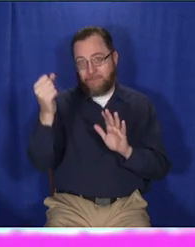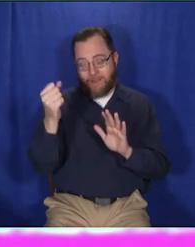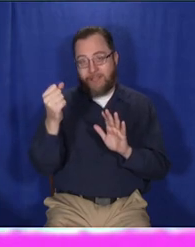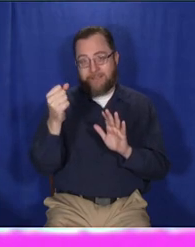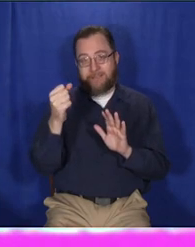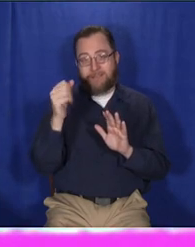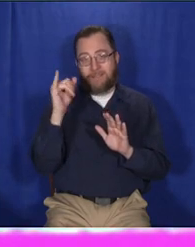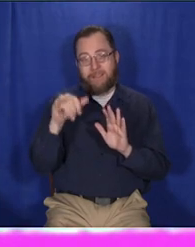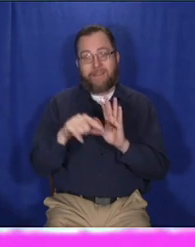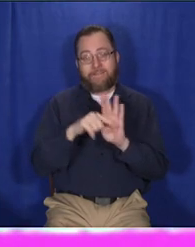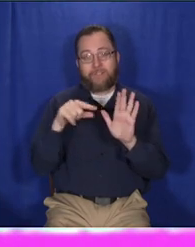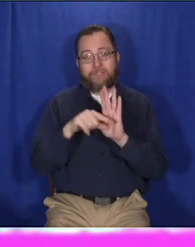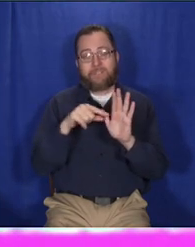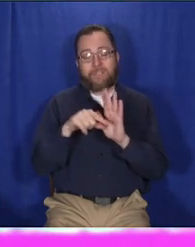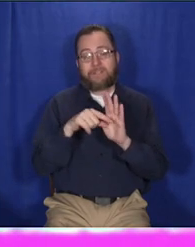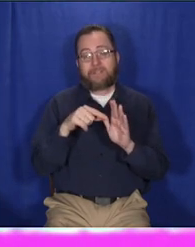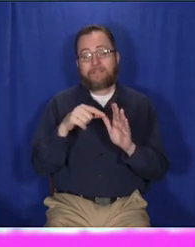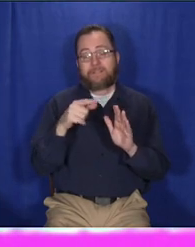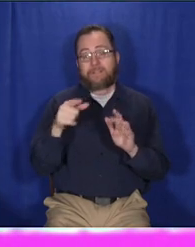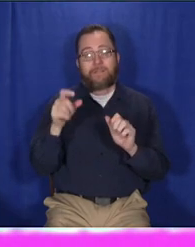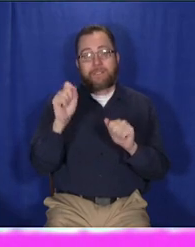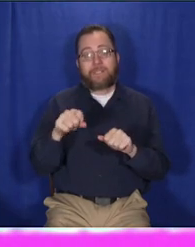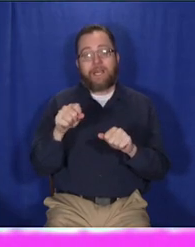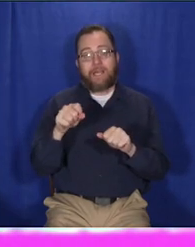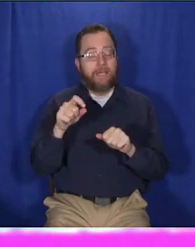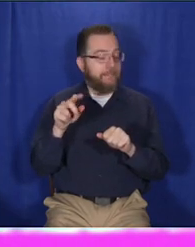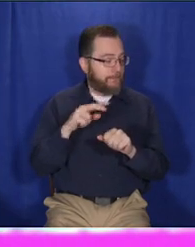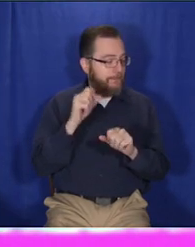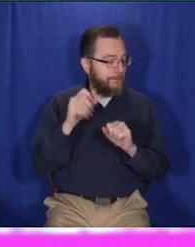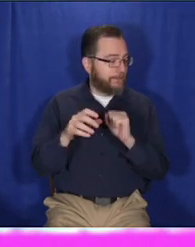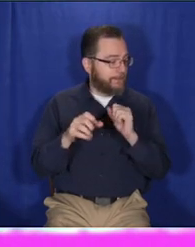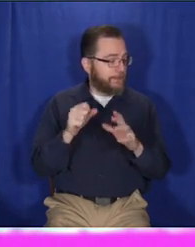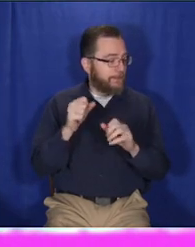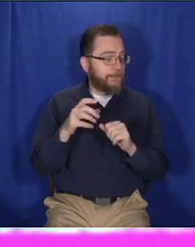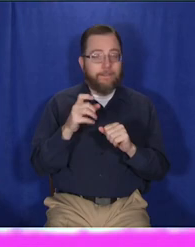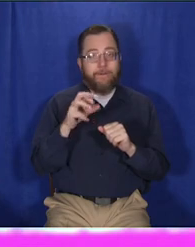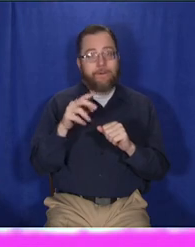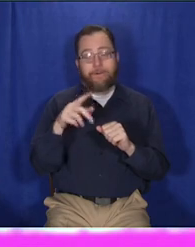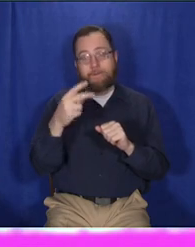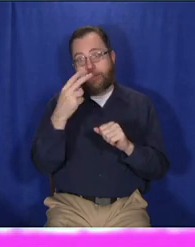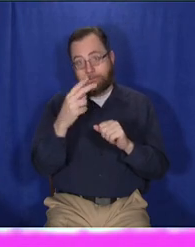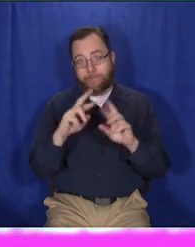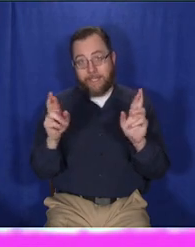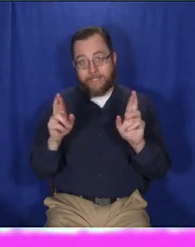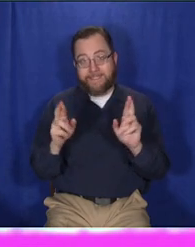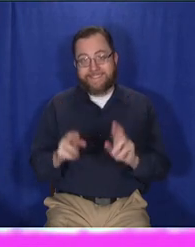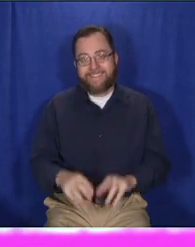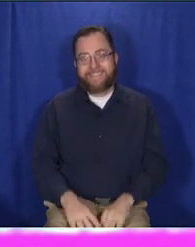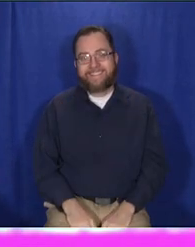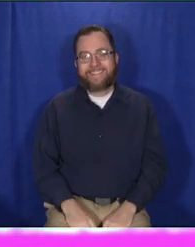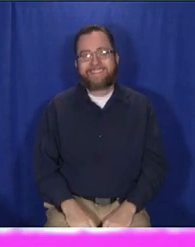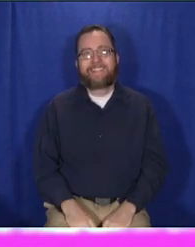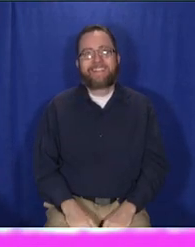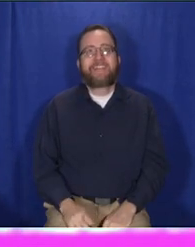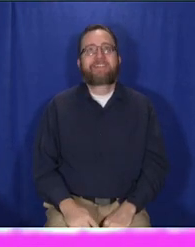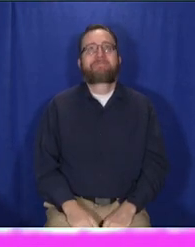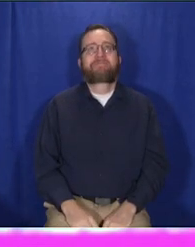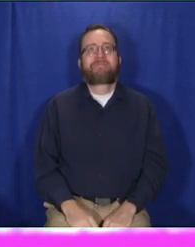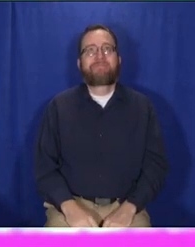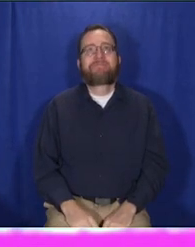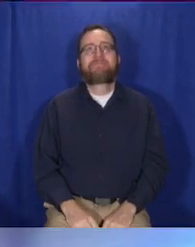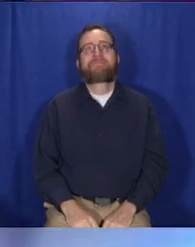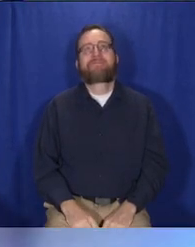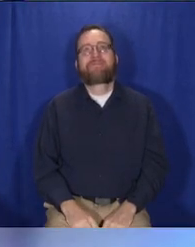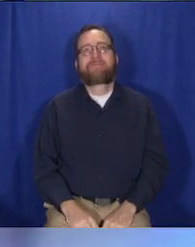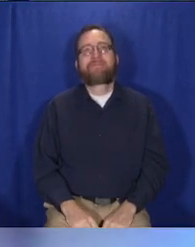with us, then just close your eyes or look away and recite it with us together. You guys ready? All right, let's do it. Here's verse